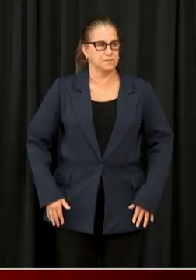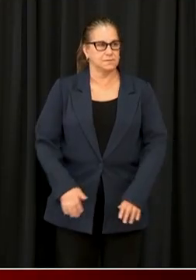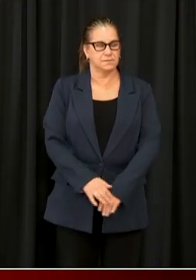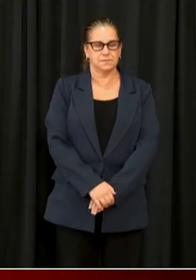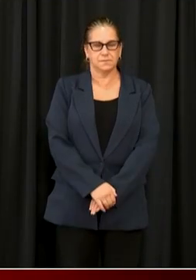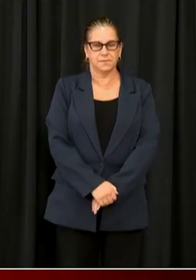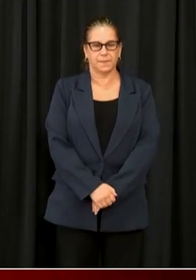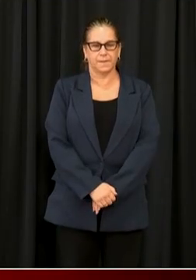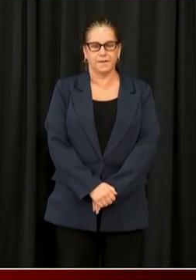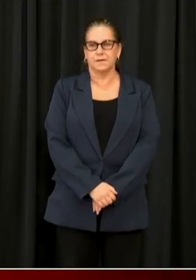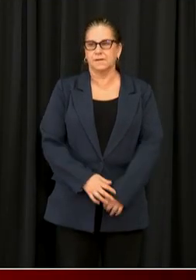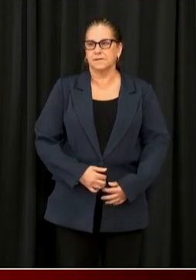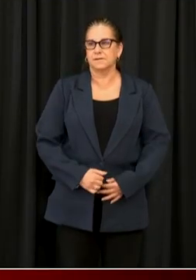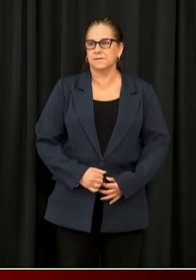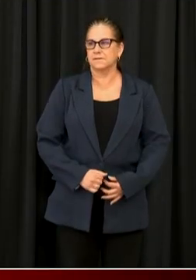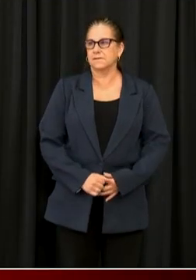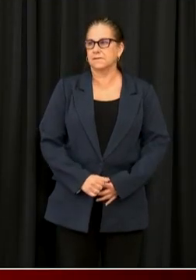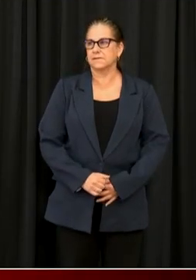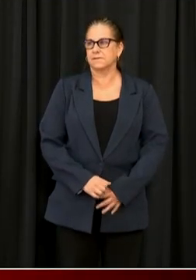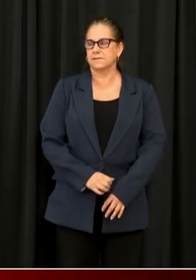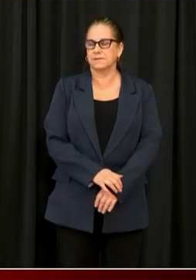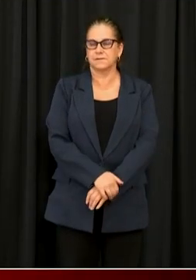resume following the announcement.